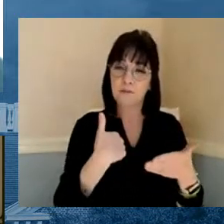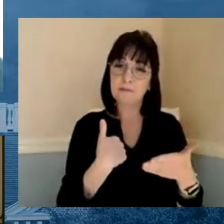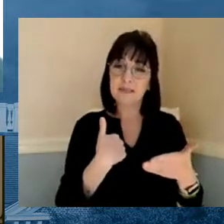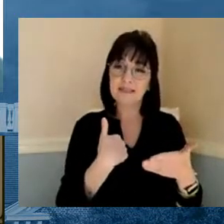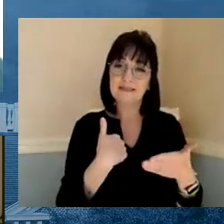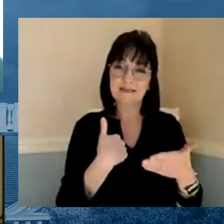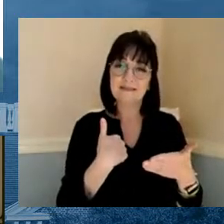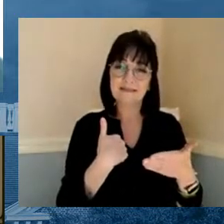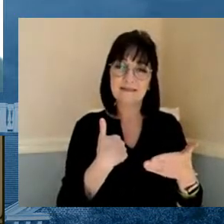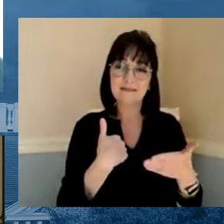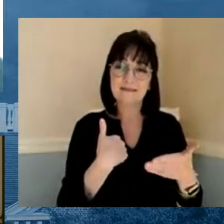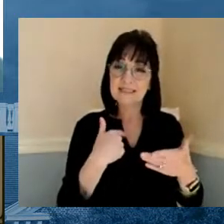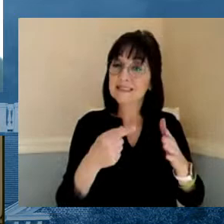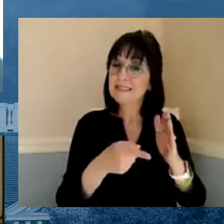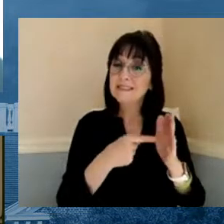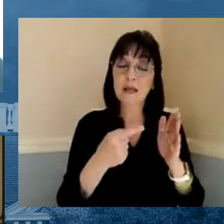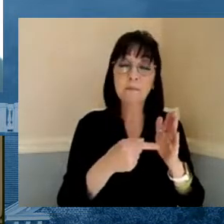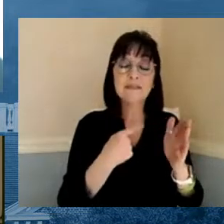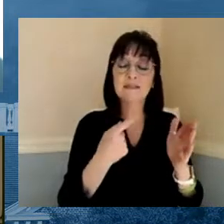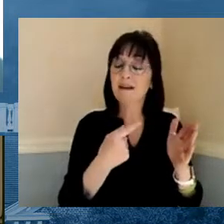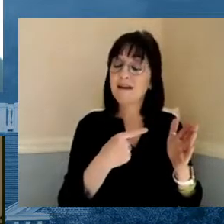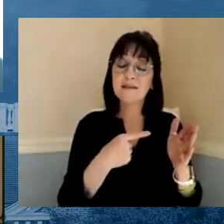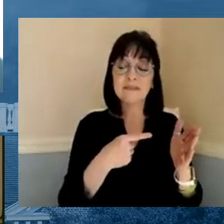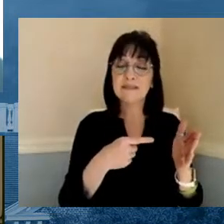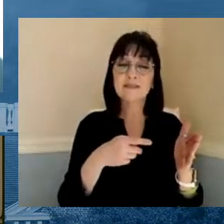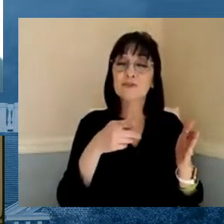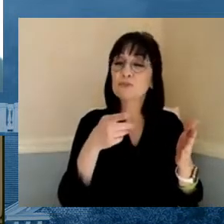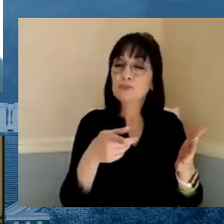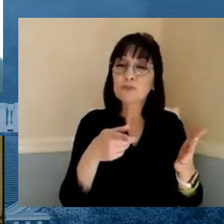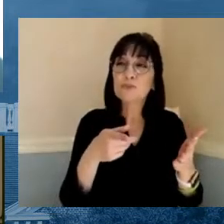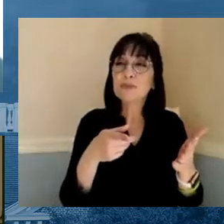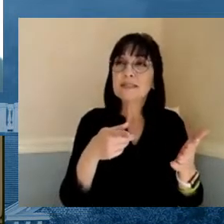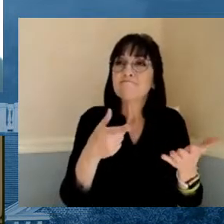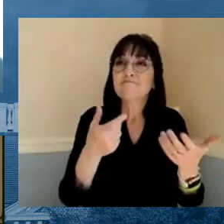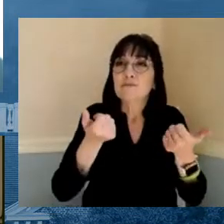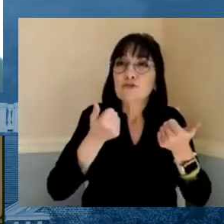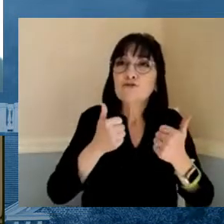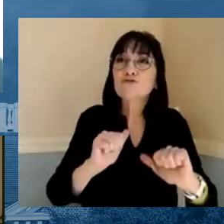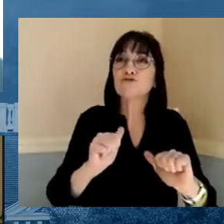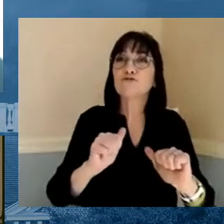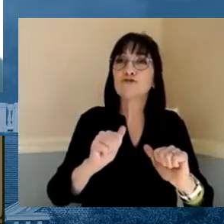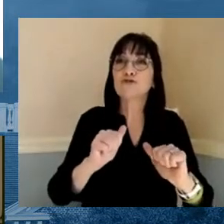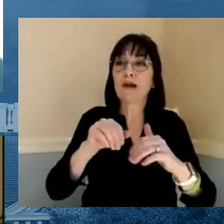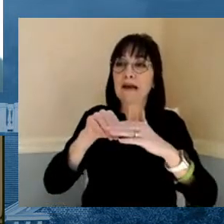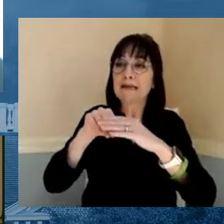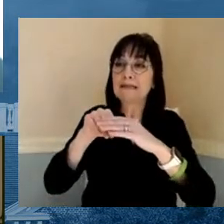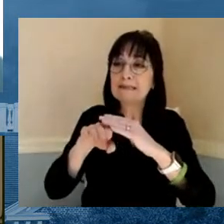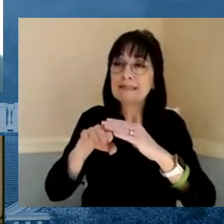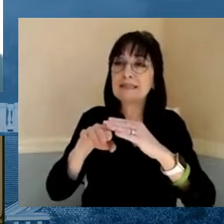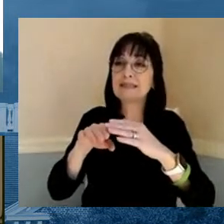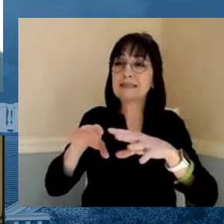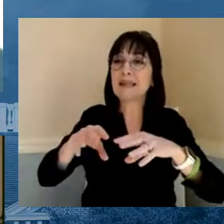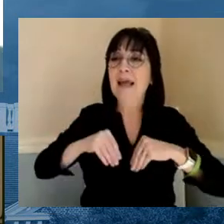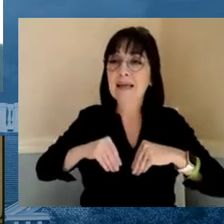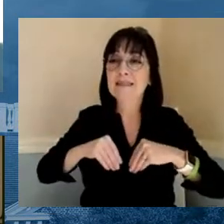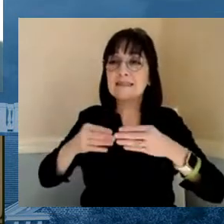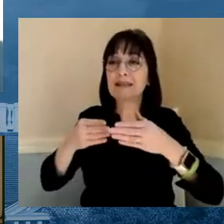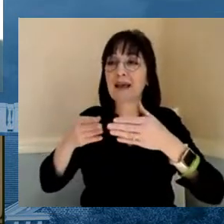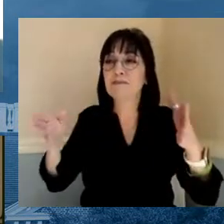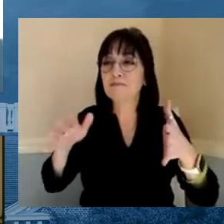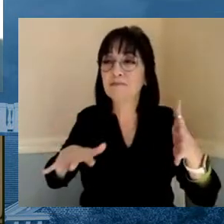sometimes is all you need, a breath of fresh air. The first day in spring after a cold, dark